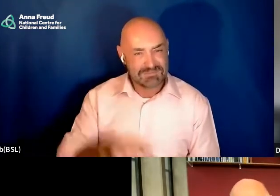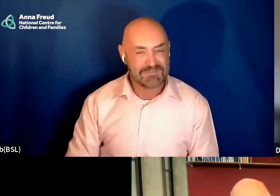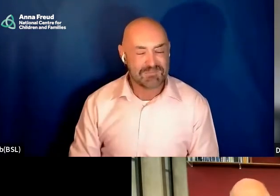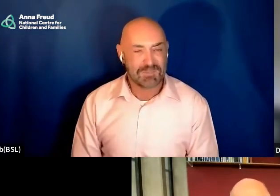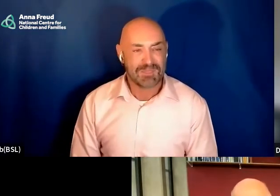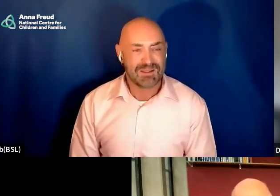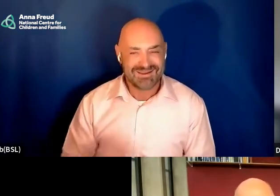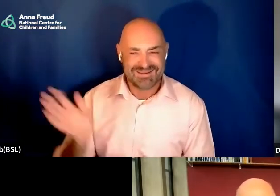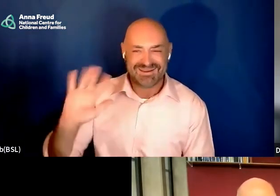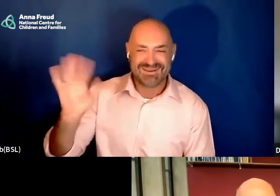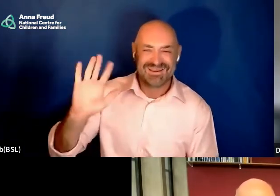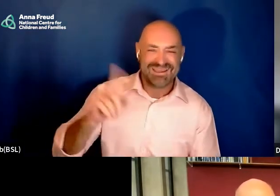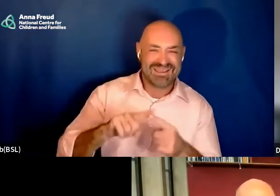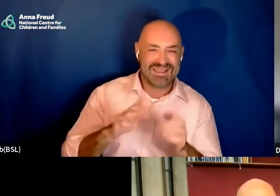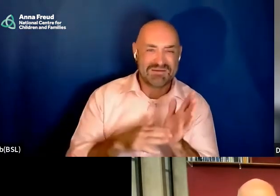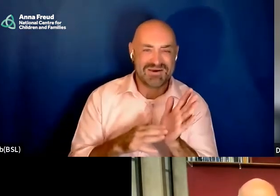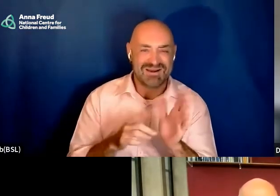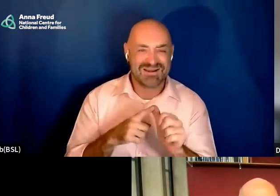Hi, Emma.